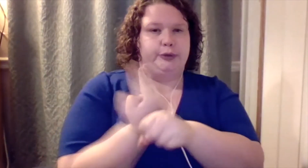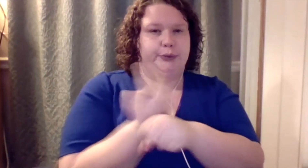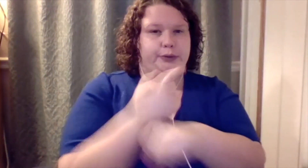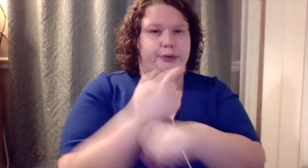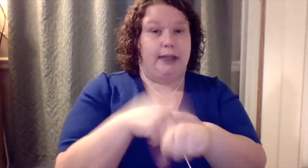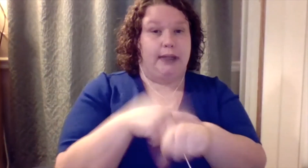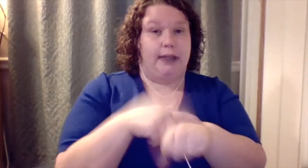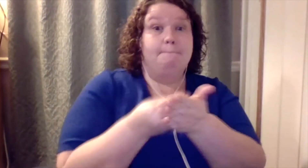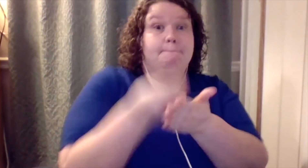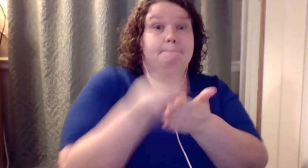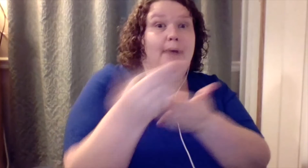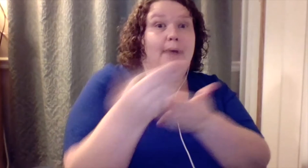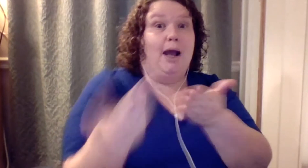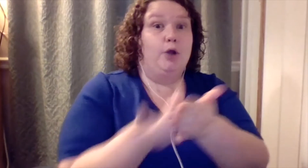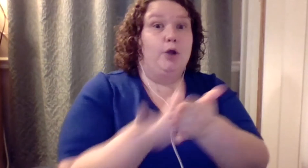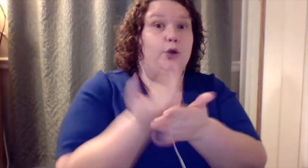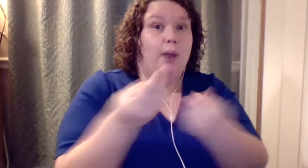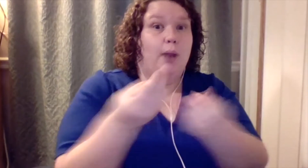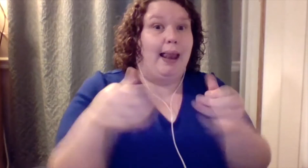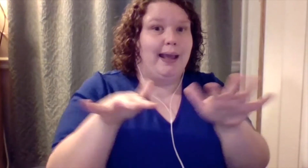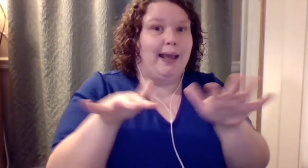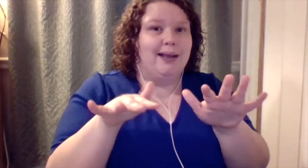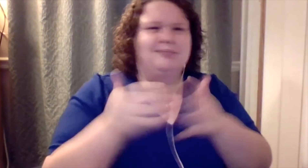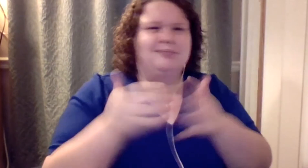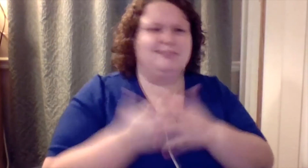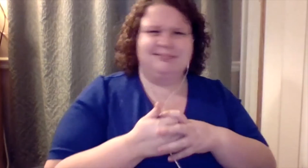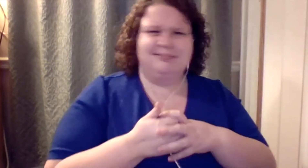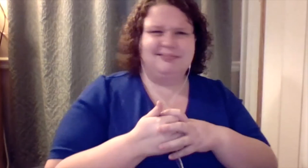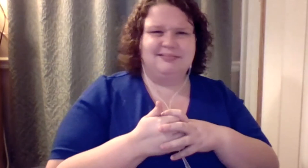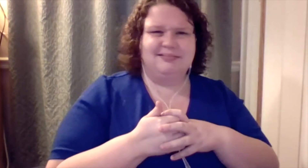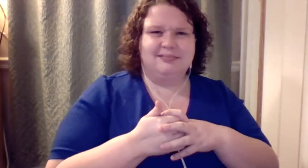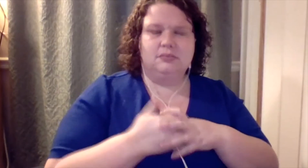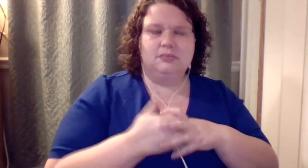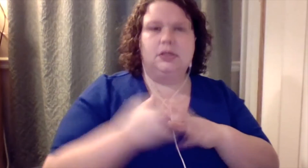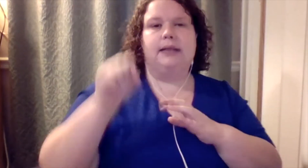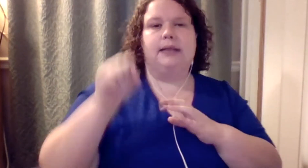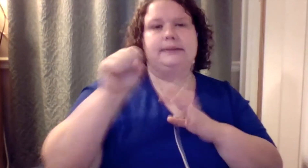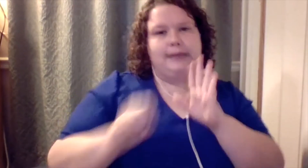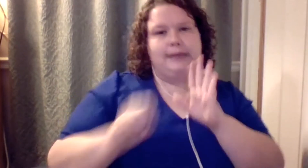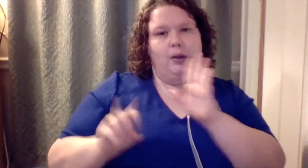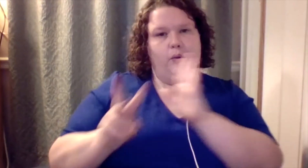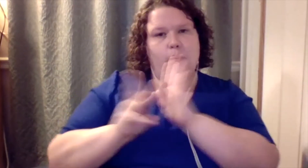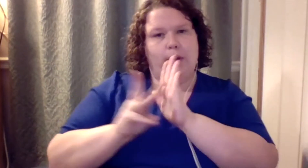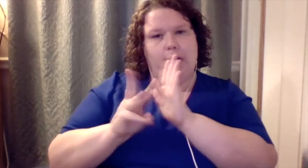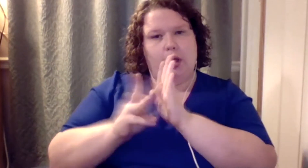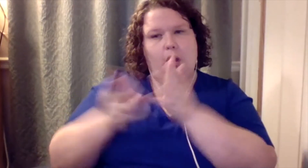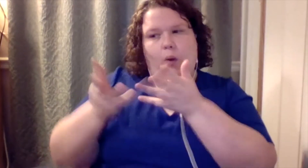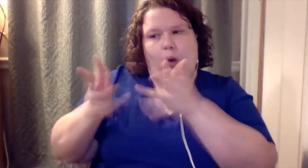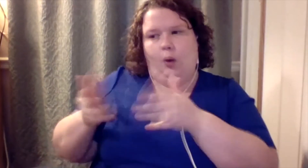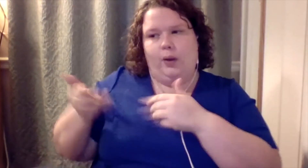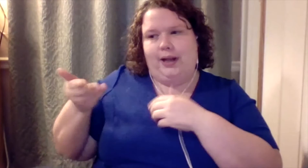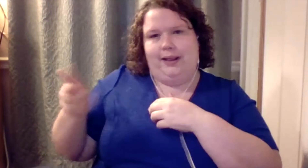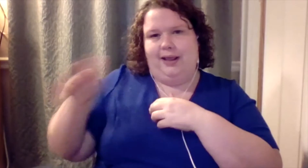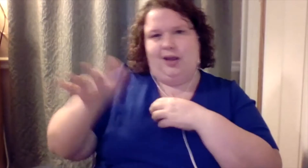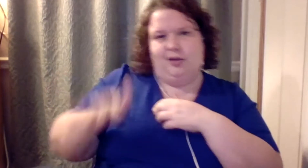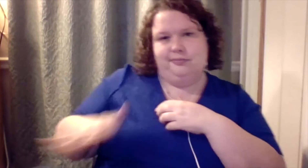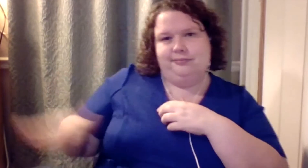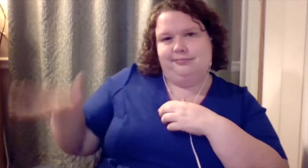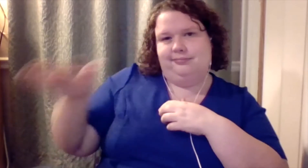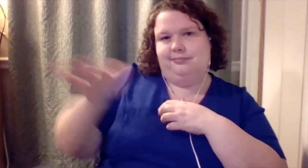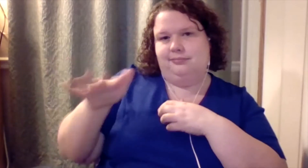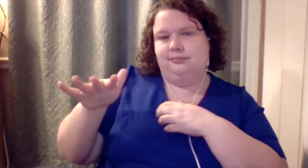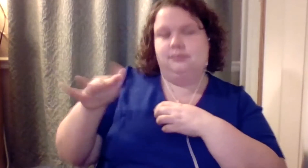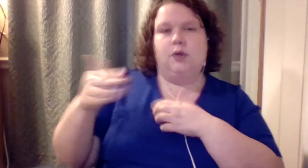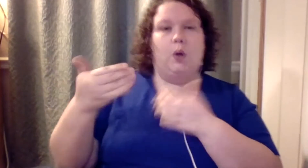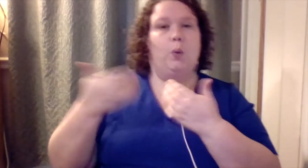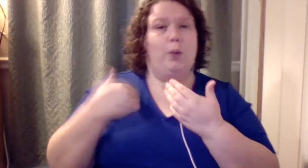necessarily, especially if we're looking at the existing South Waco and just kind of building where we have